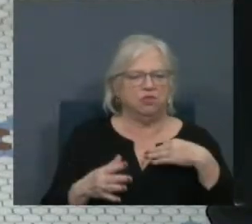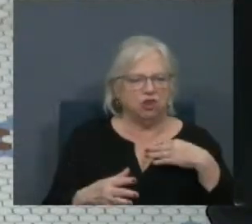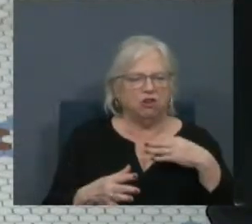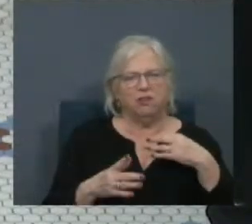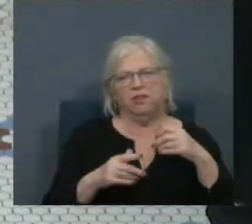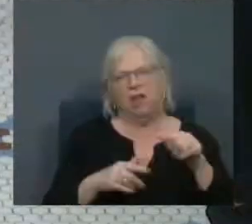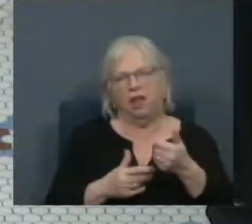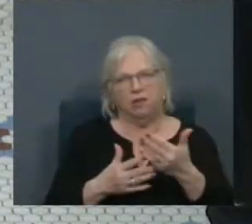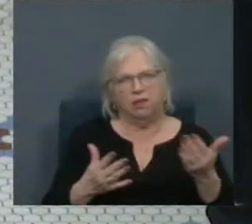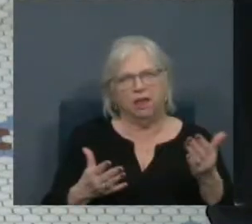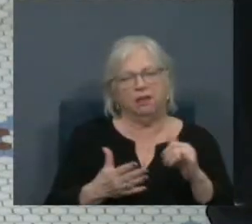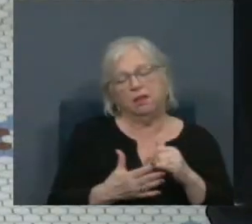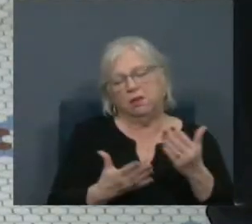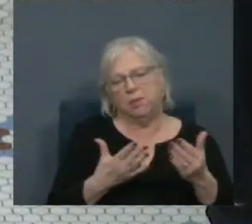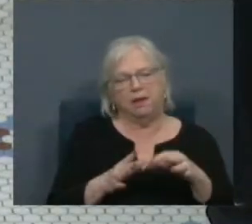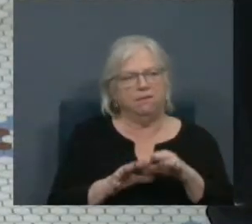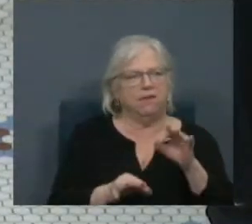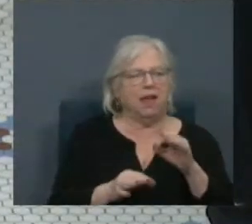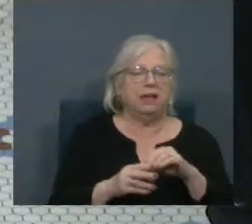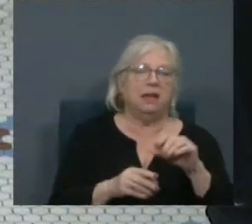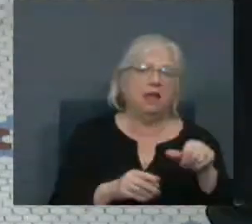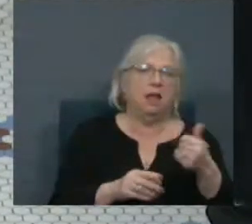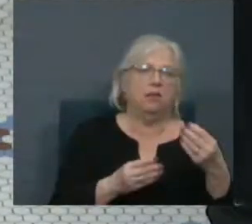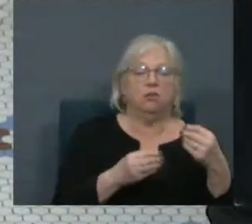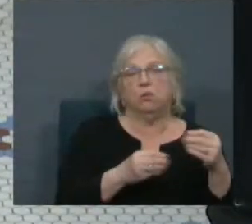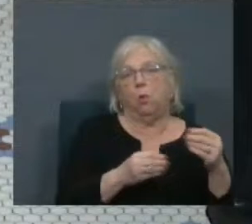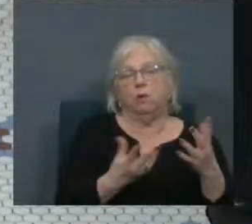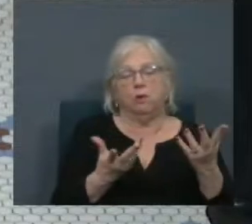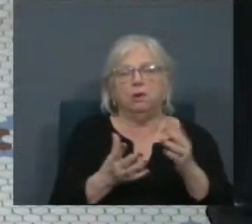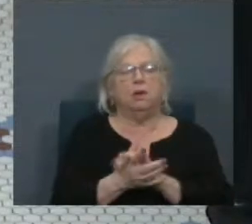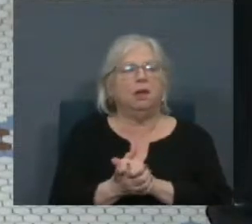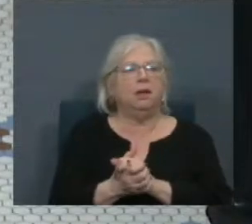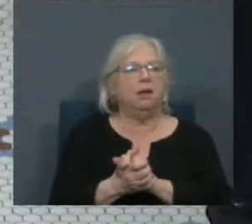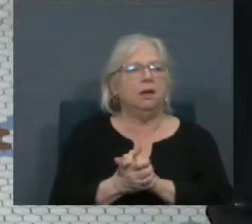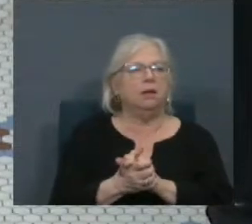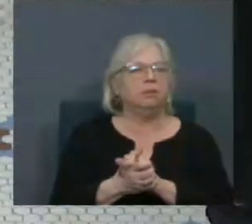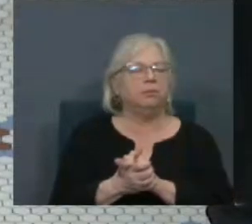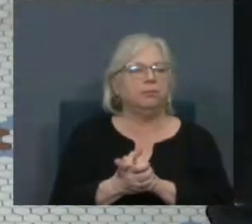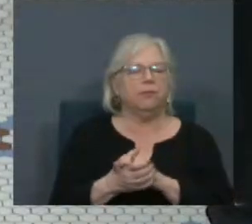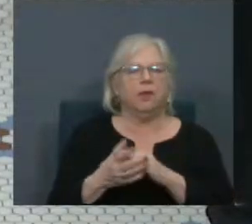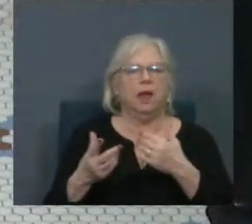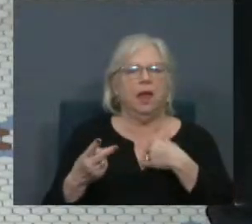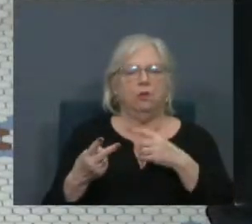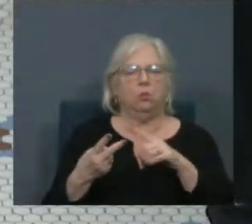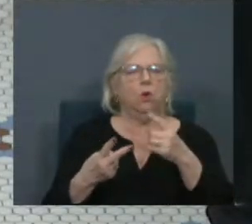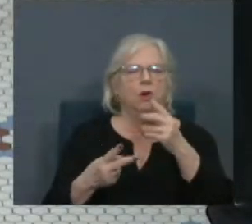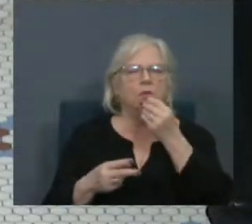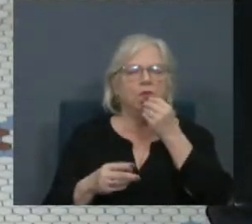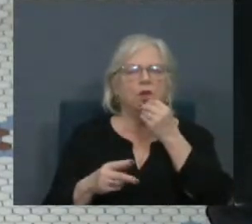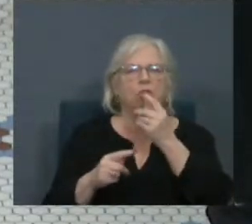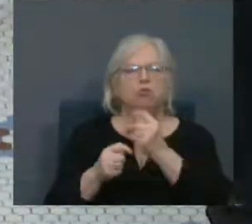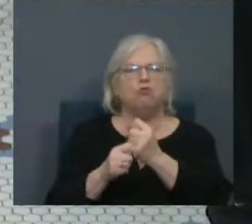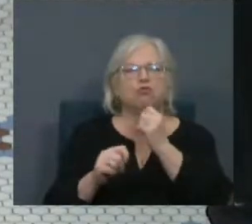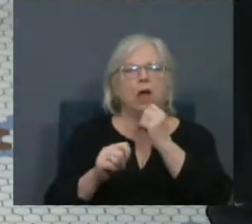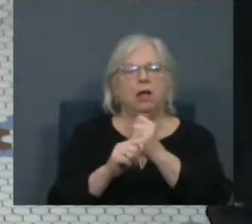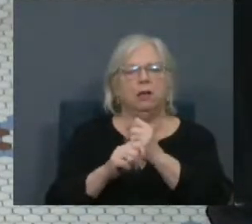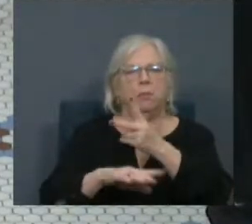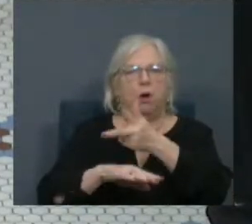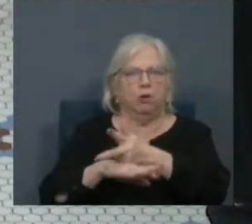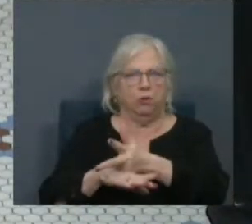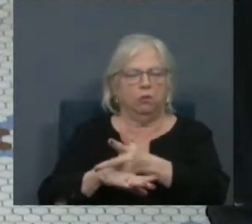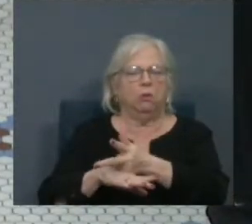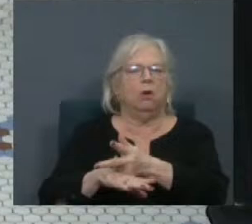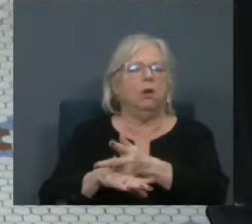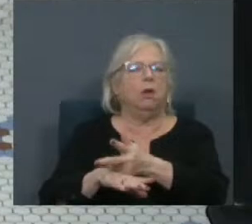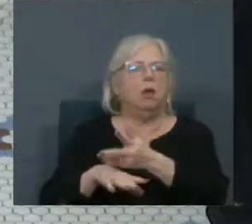other sort of goods that you may find in other retail establishments. There is one food truck on the property, and again, there's